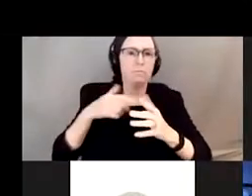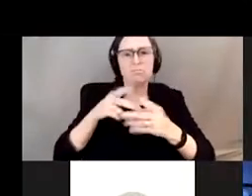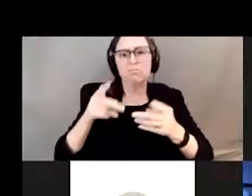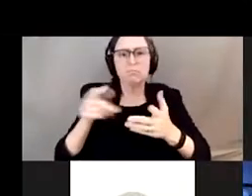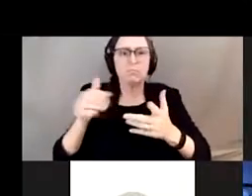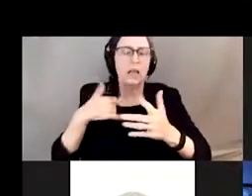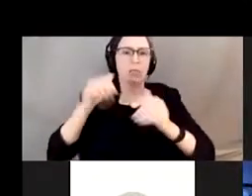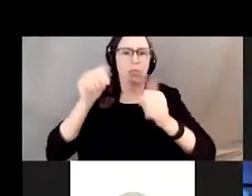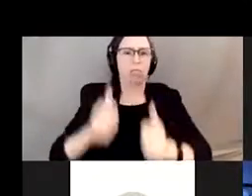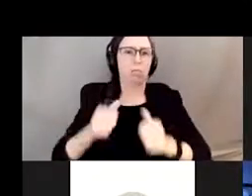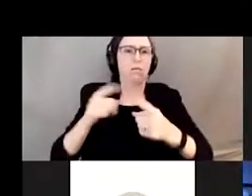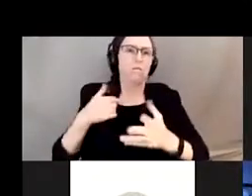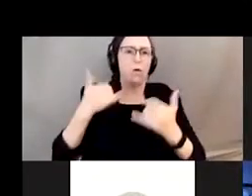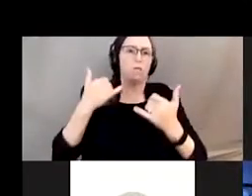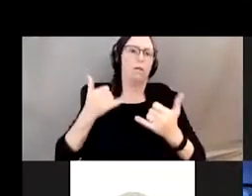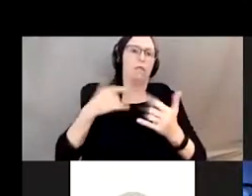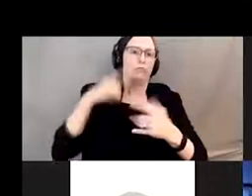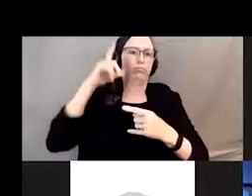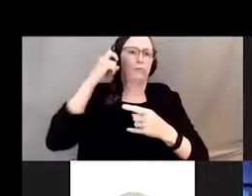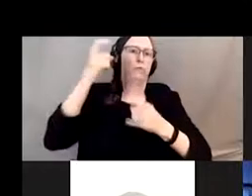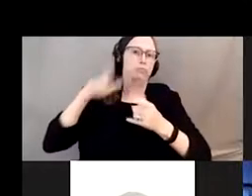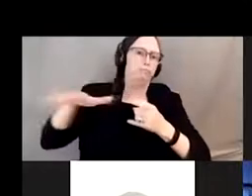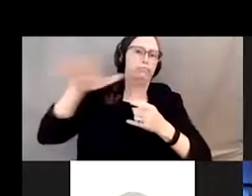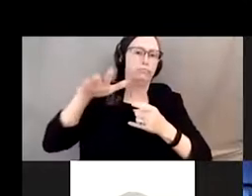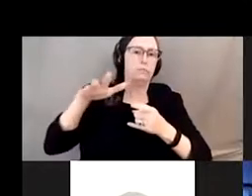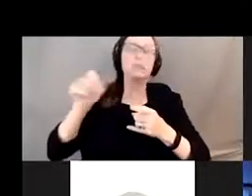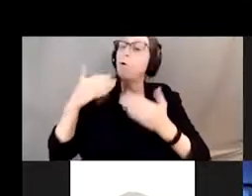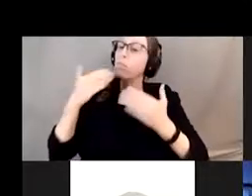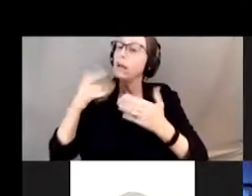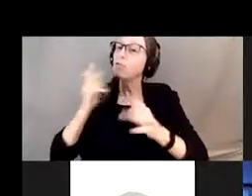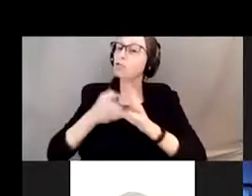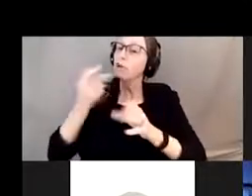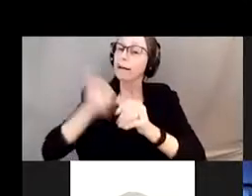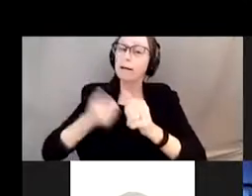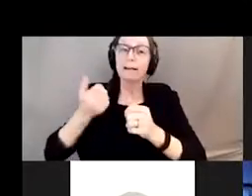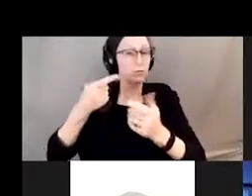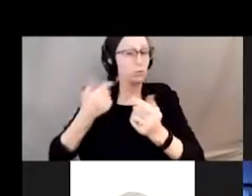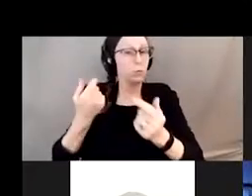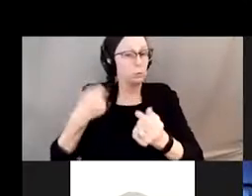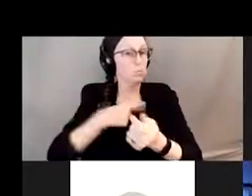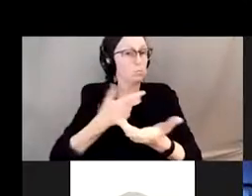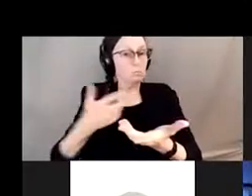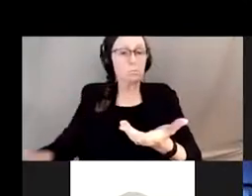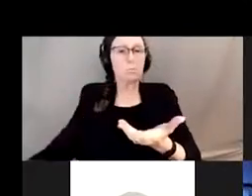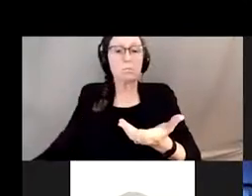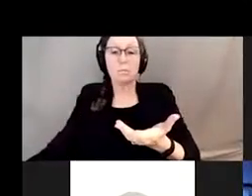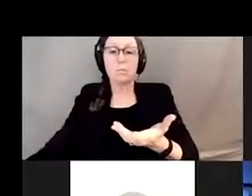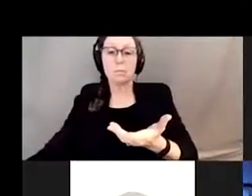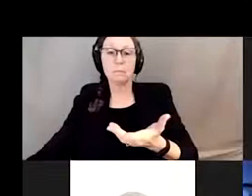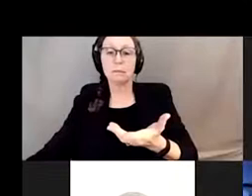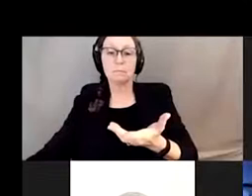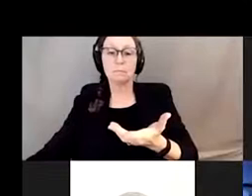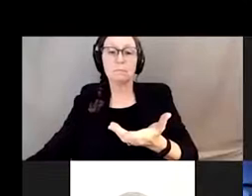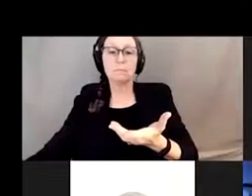Okay, hello. Thanks everybody for joining, the brown bag discussion. So what I'm gonna try to